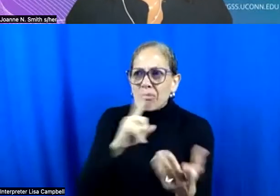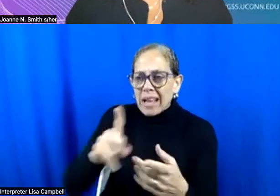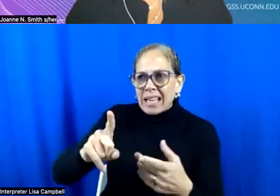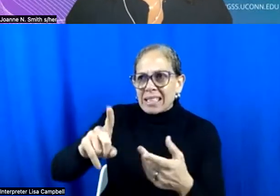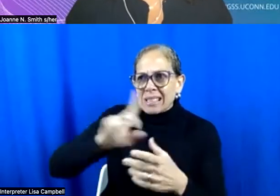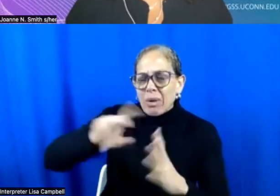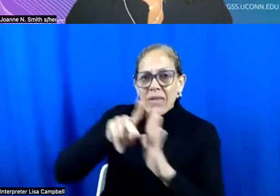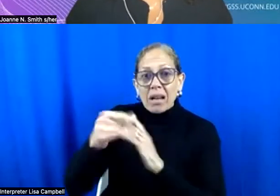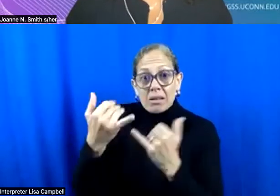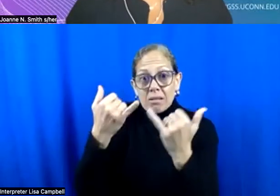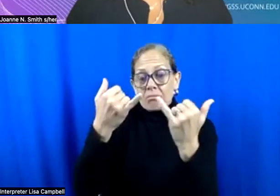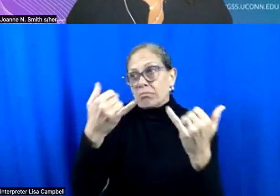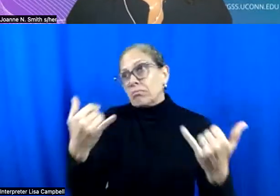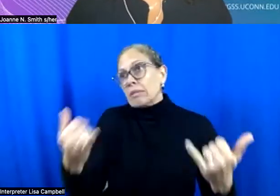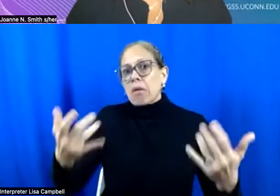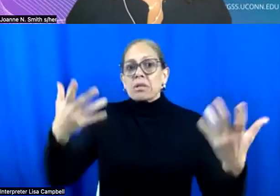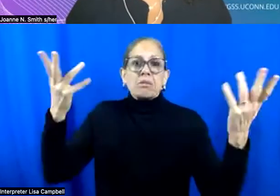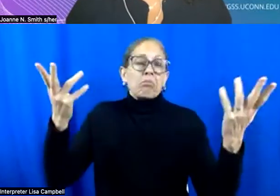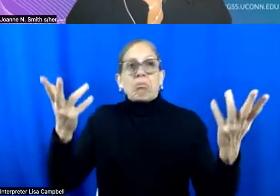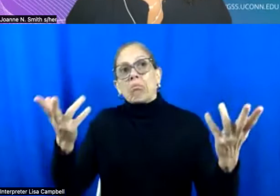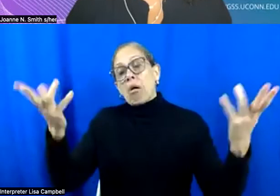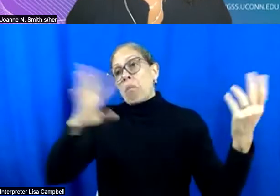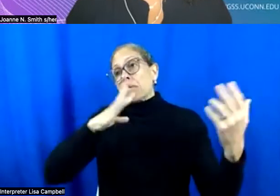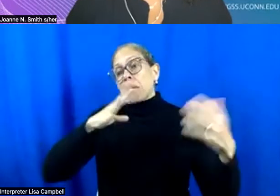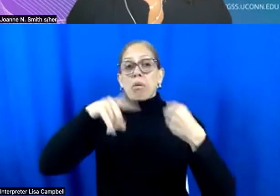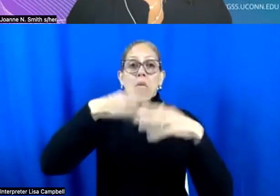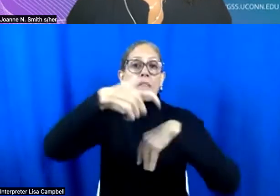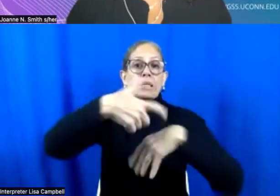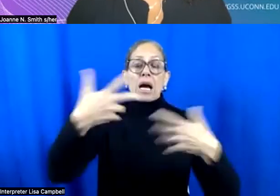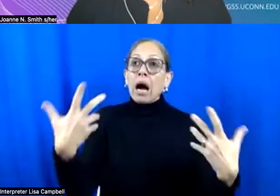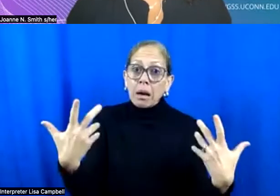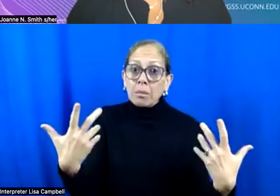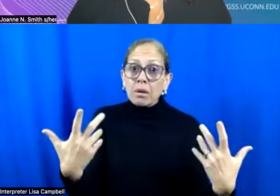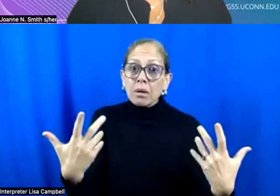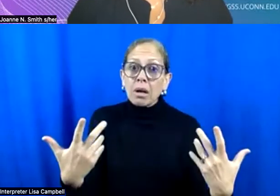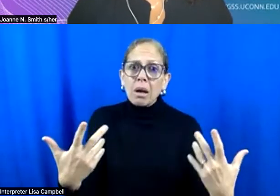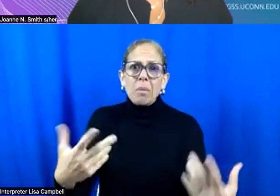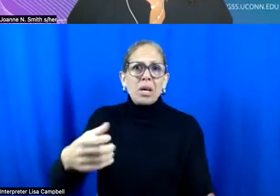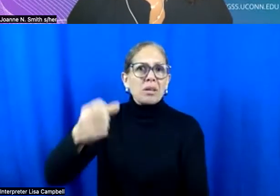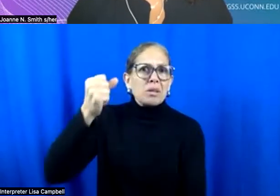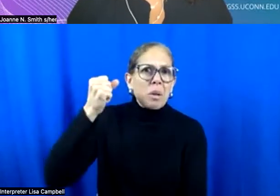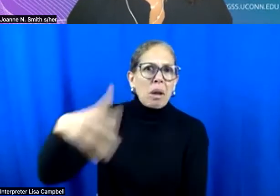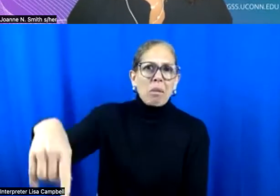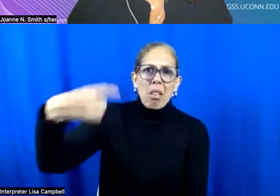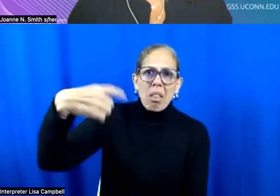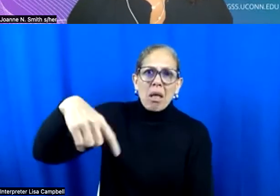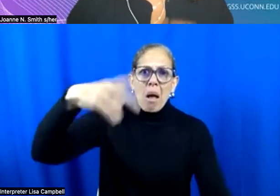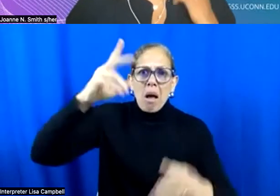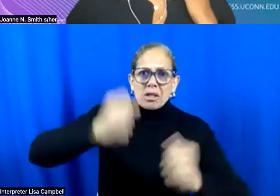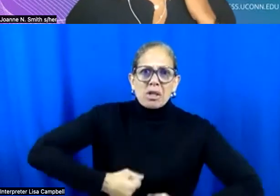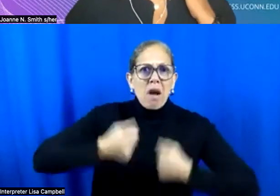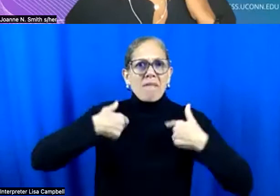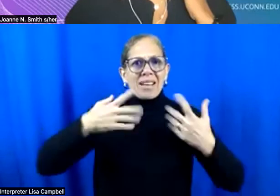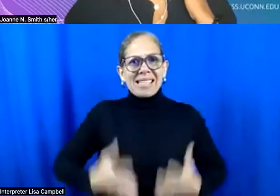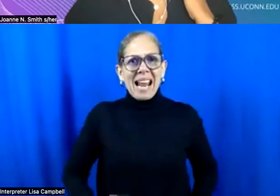people, I mean, now it just seems like, oh, people, we talk about this all the time, but I got so much flack for survivors saying, I said yes